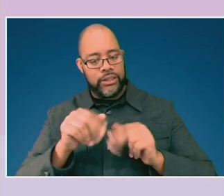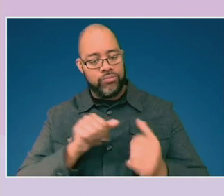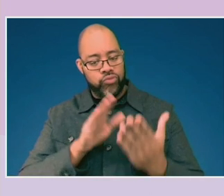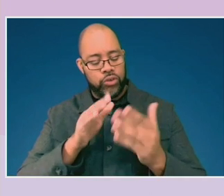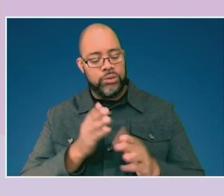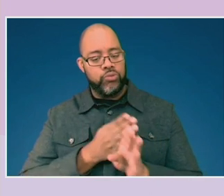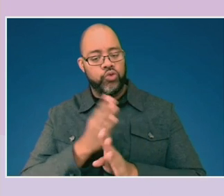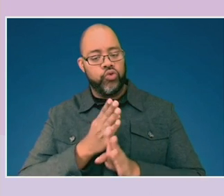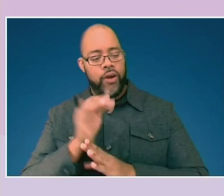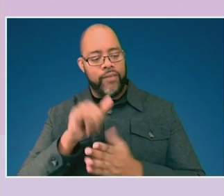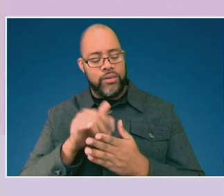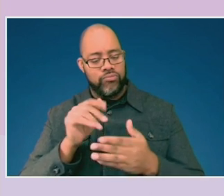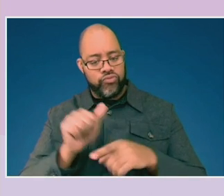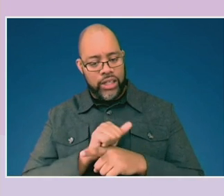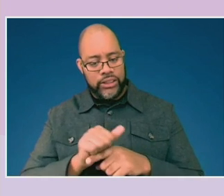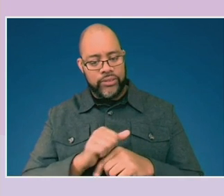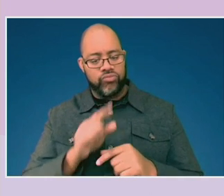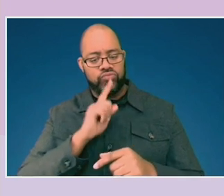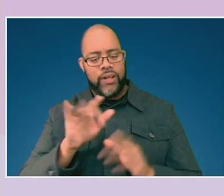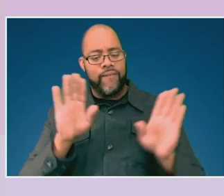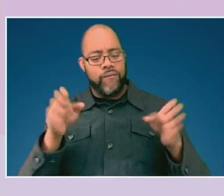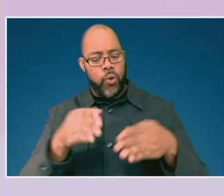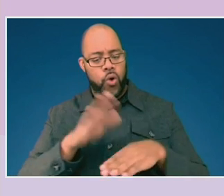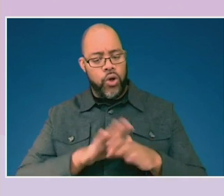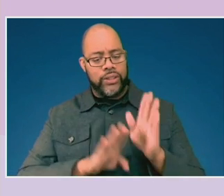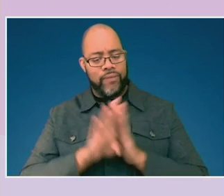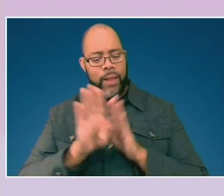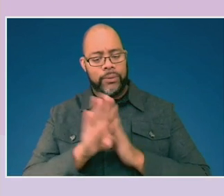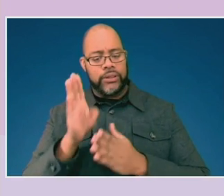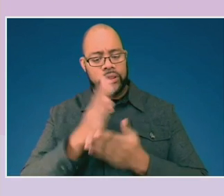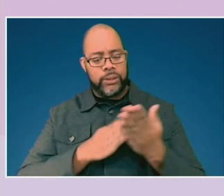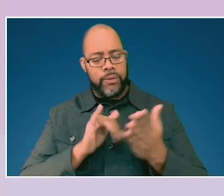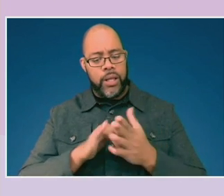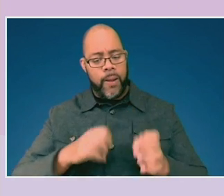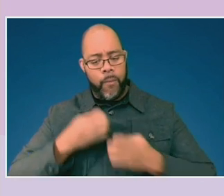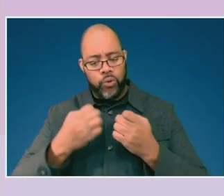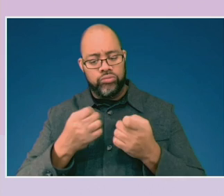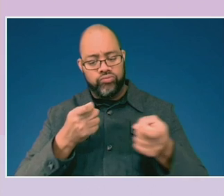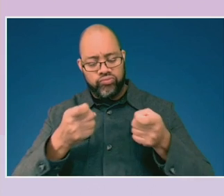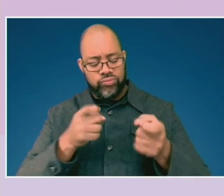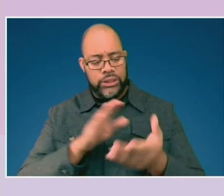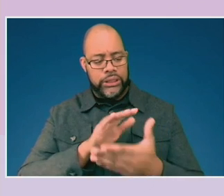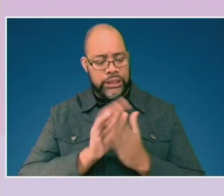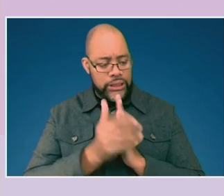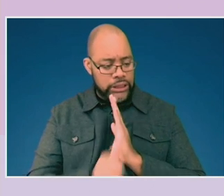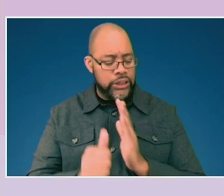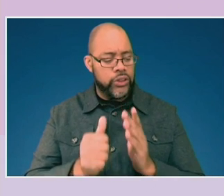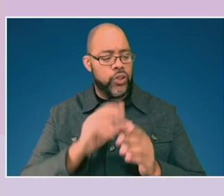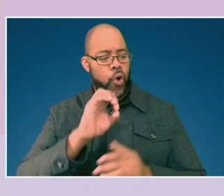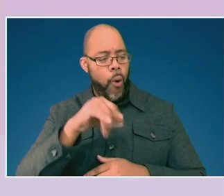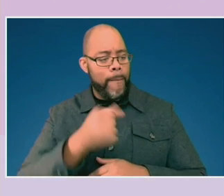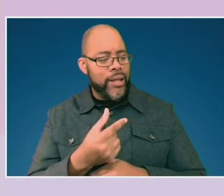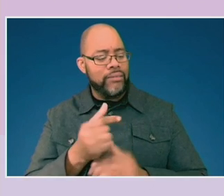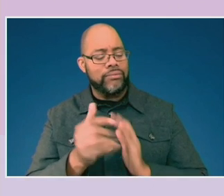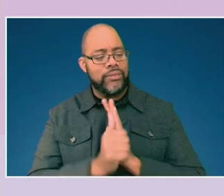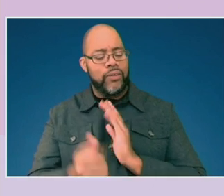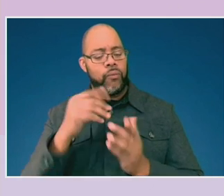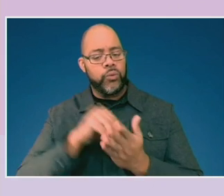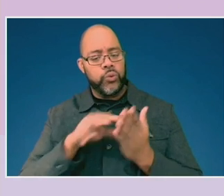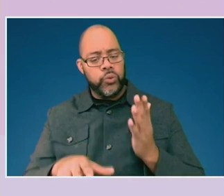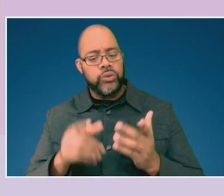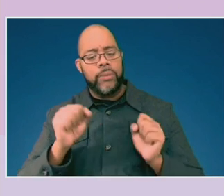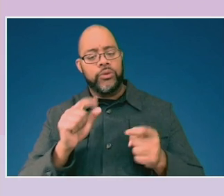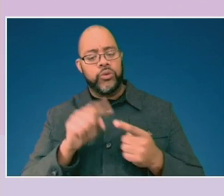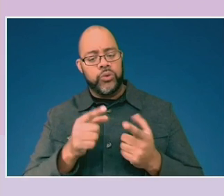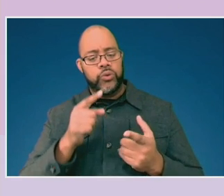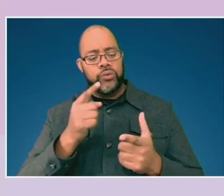of these practices to really focus on developing some of those emotion regulation skills and coping skills with students to be able to